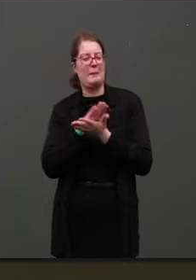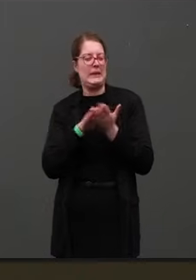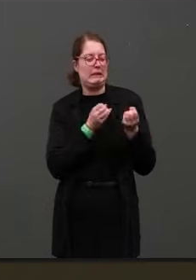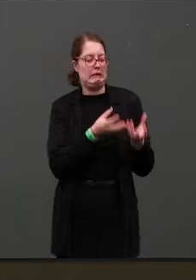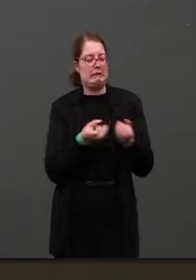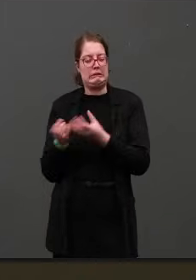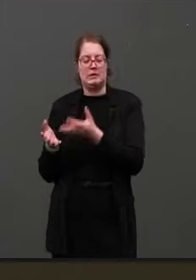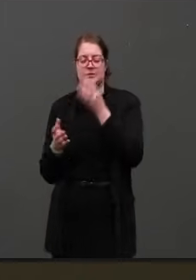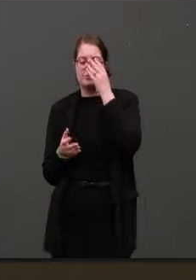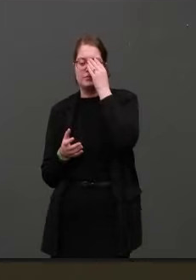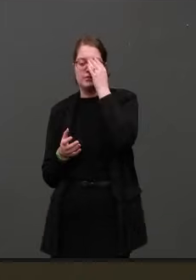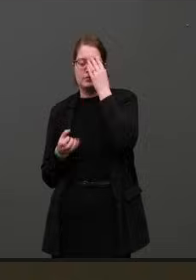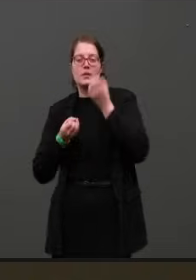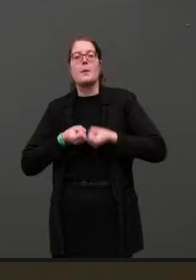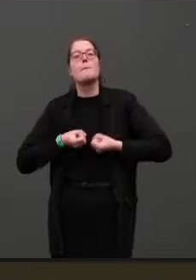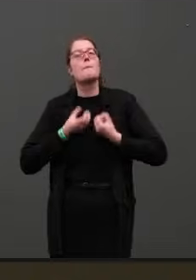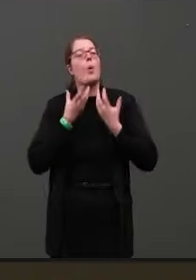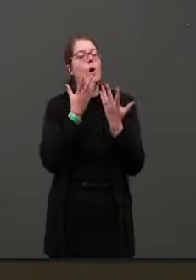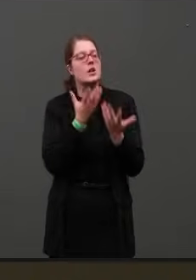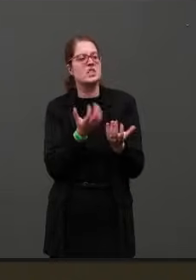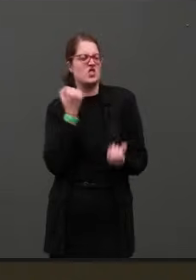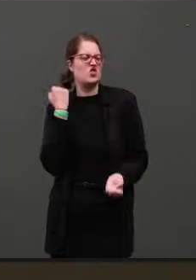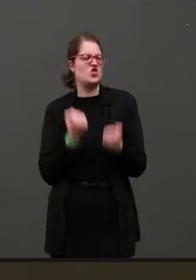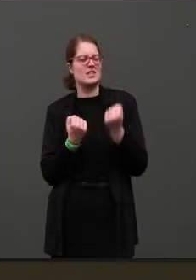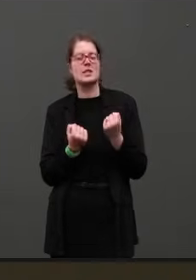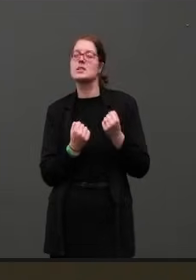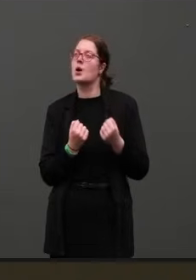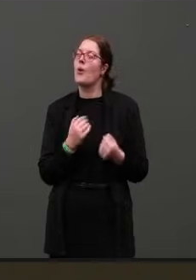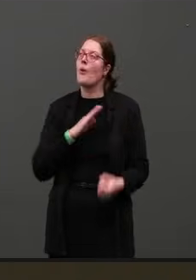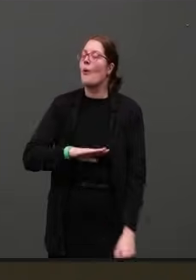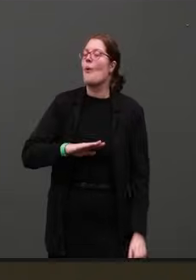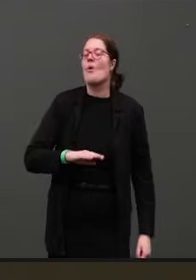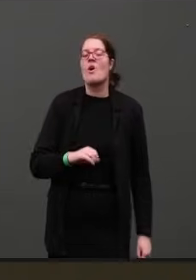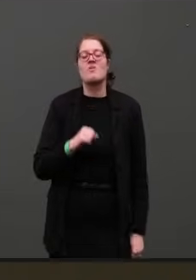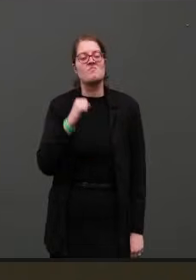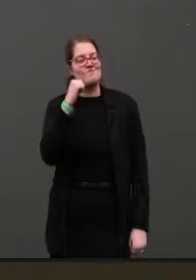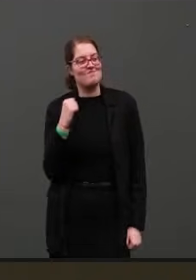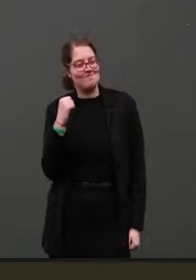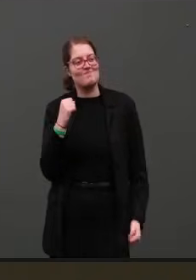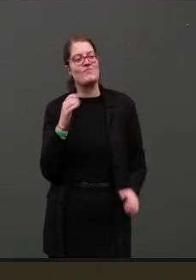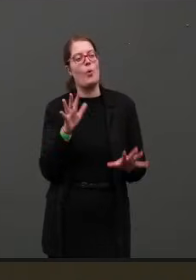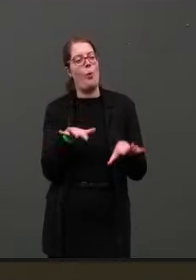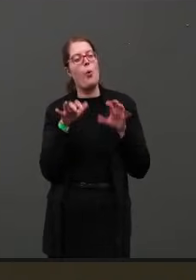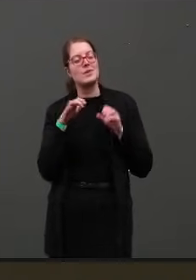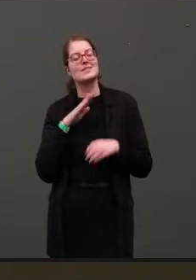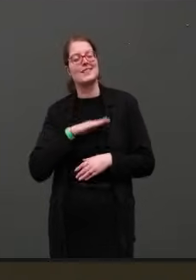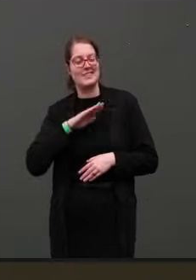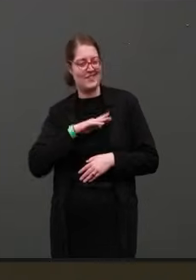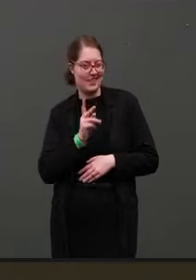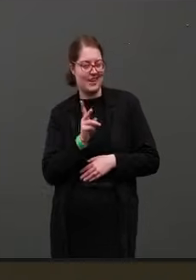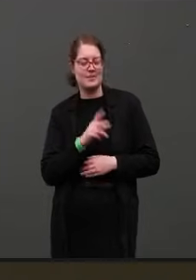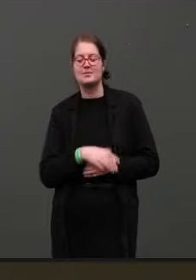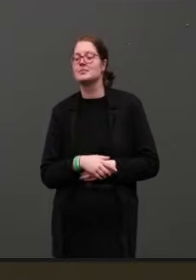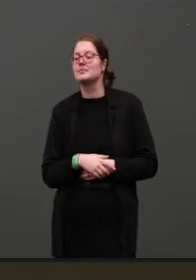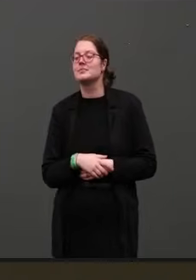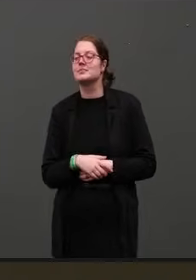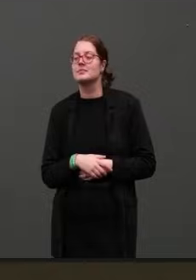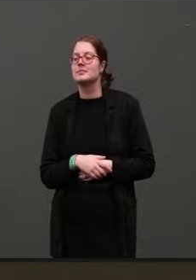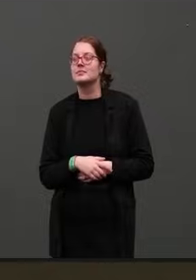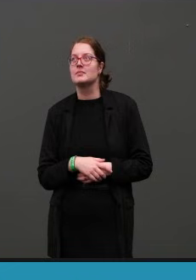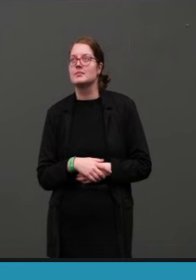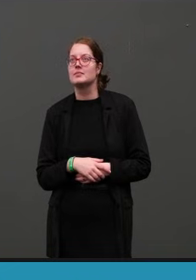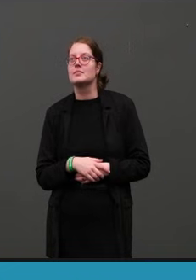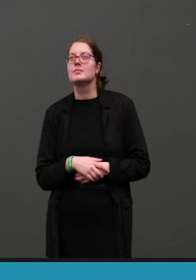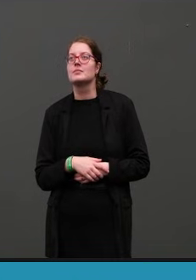poetic in the sense of justice. This is about satisfying the audience again, but it's specifically about doing it in a way that acknowledges that this is